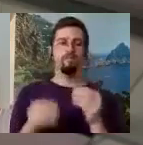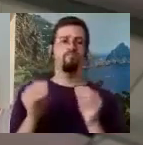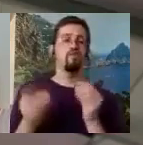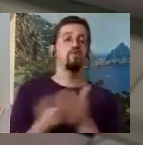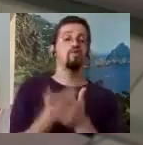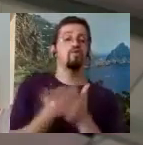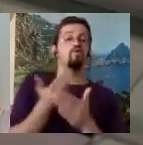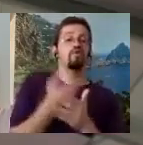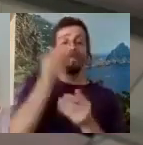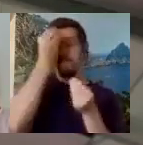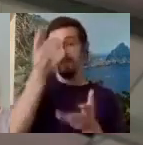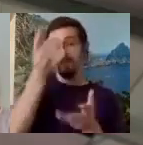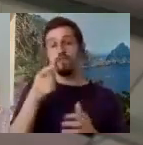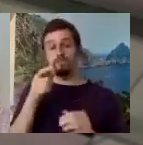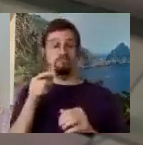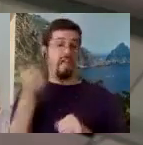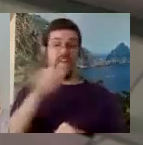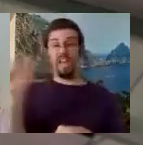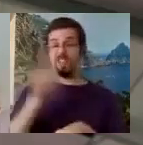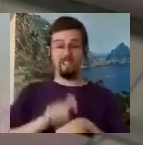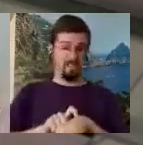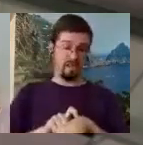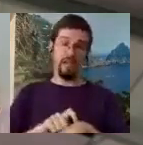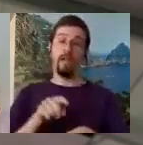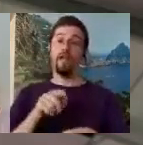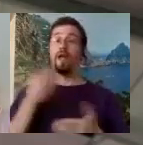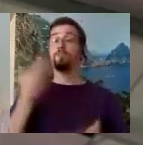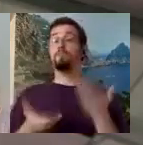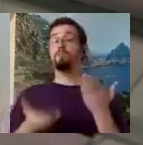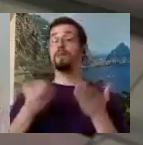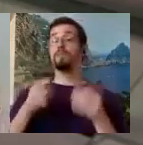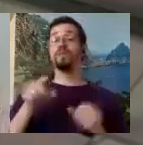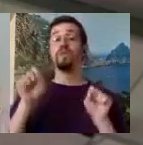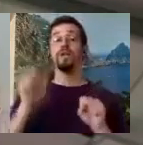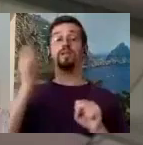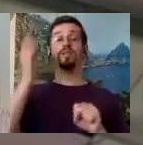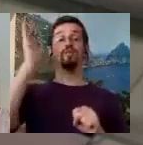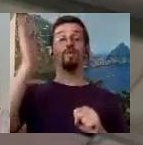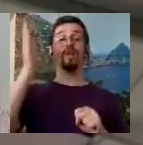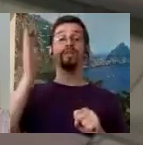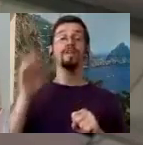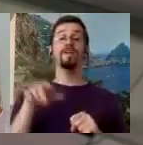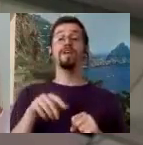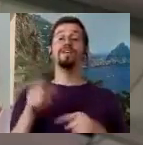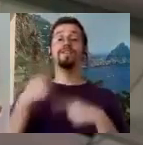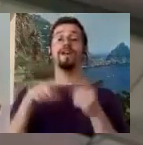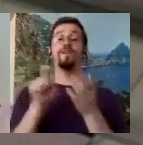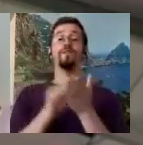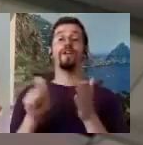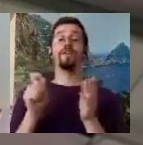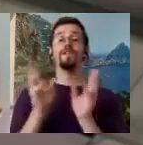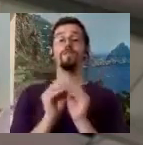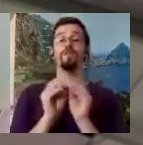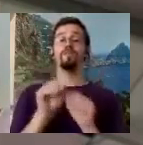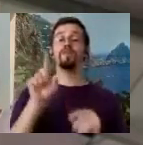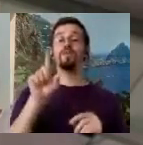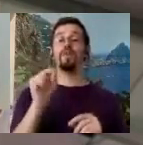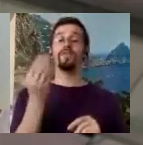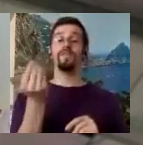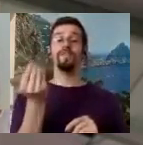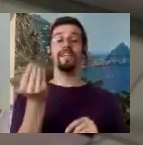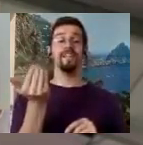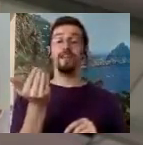touch with us. Remember, you do have a webpage. You've got Presentation 30. And we can add